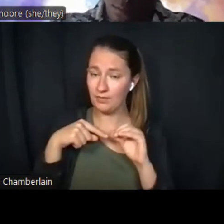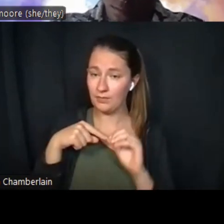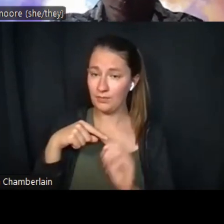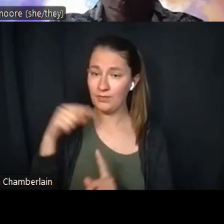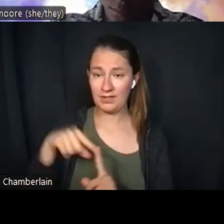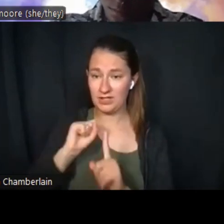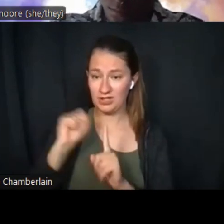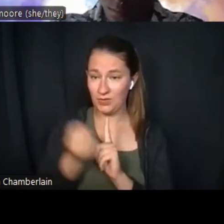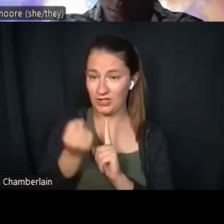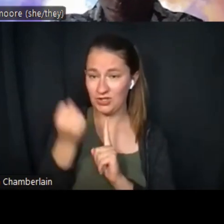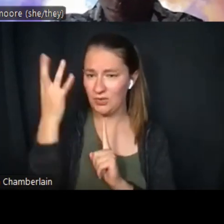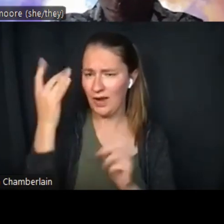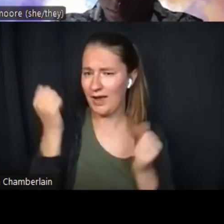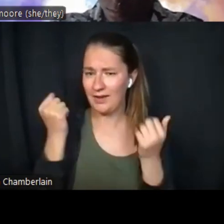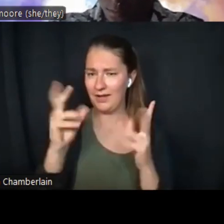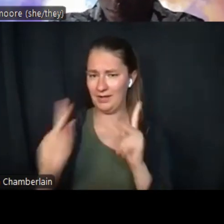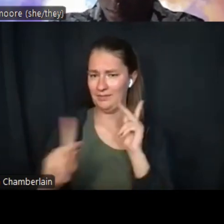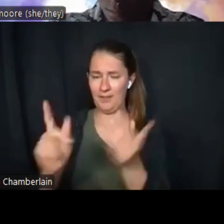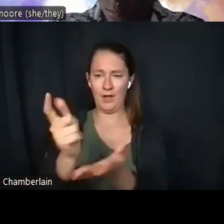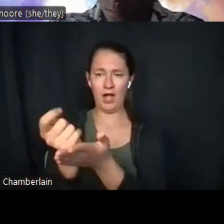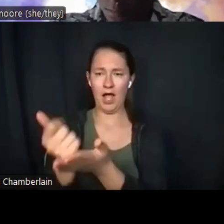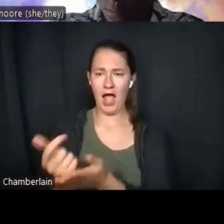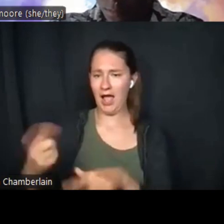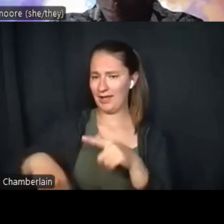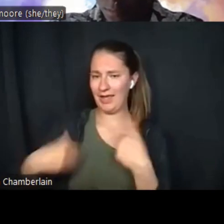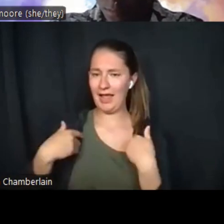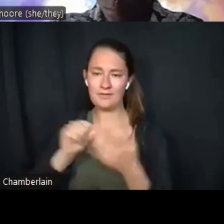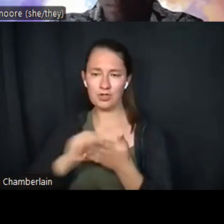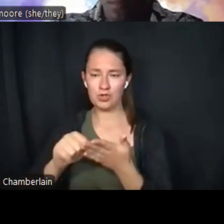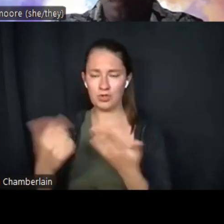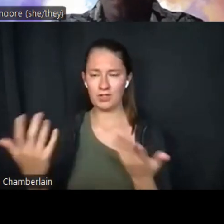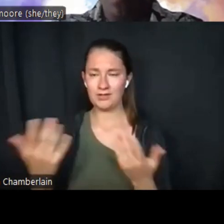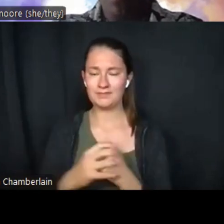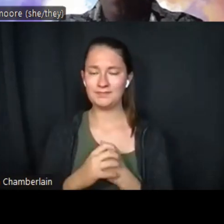axed from having surgery.